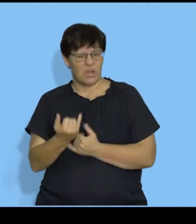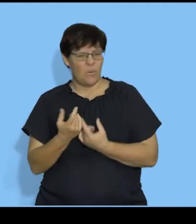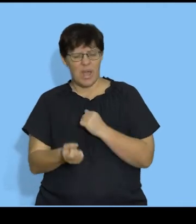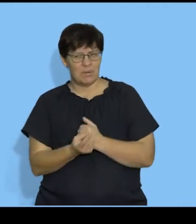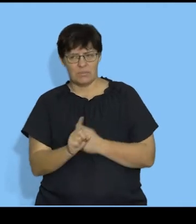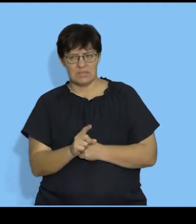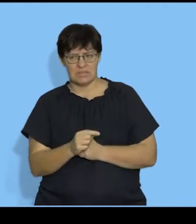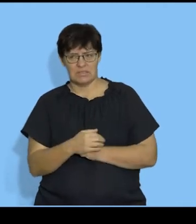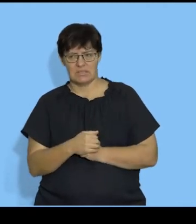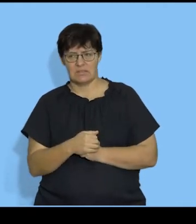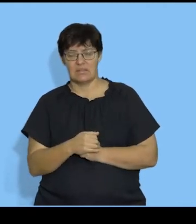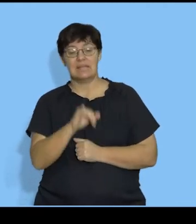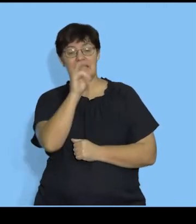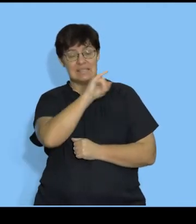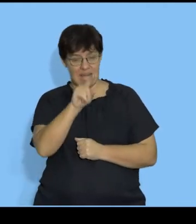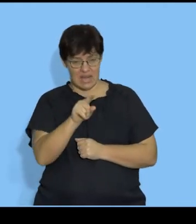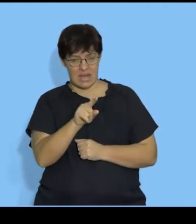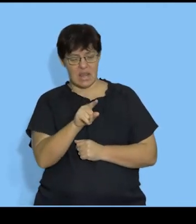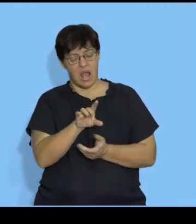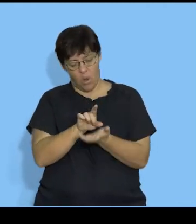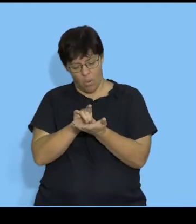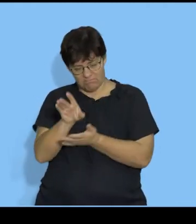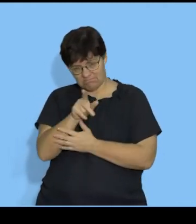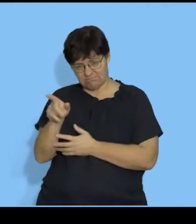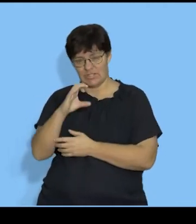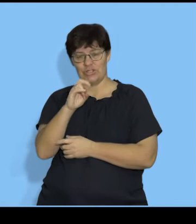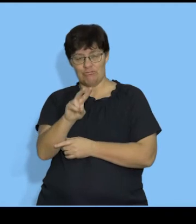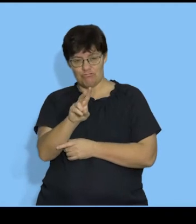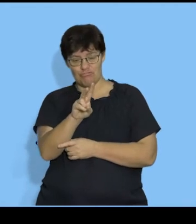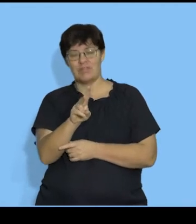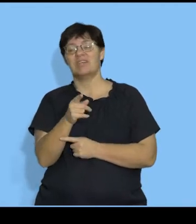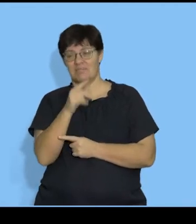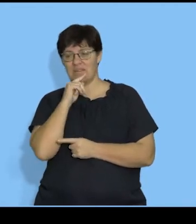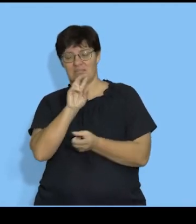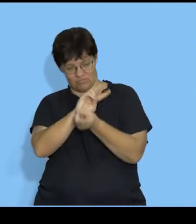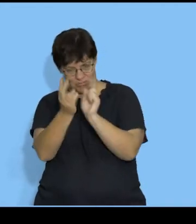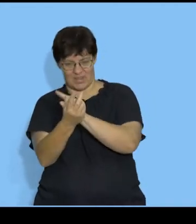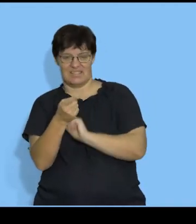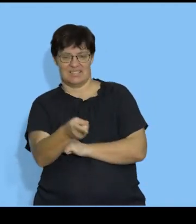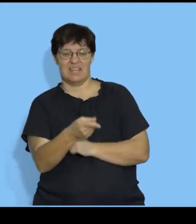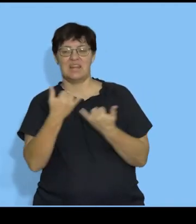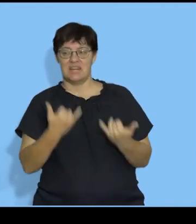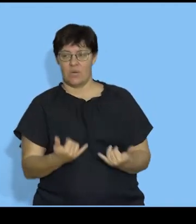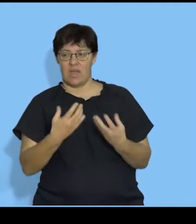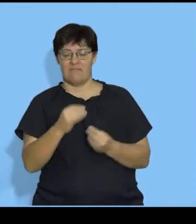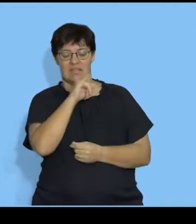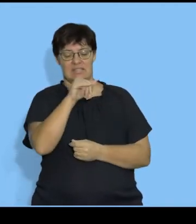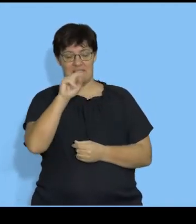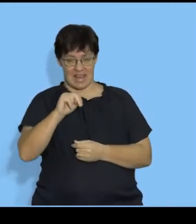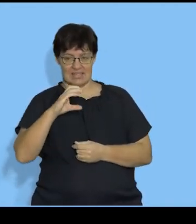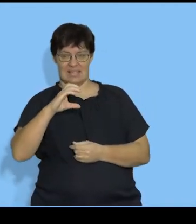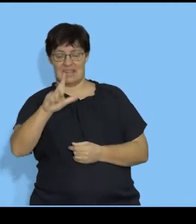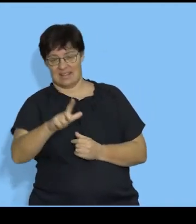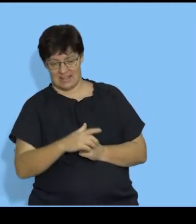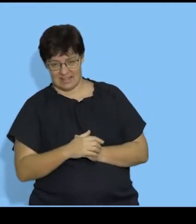has displaced the copper, all right? That's why at the end of the day, in solution, we now have zinc chloride. So what